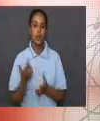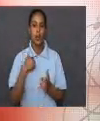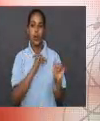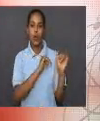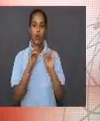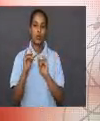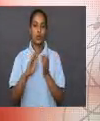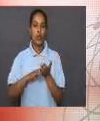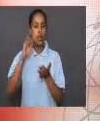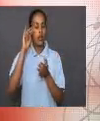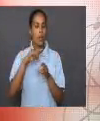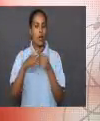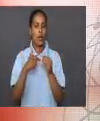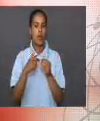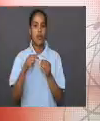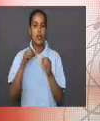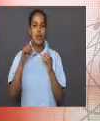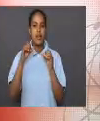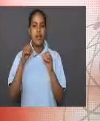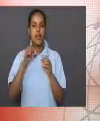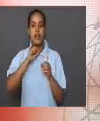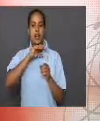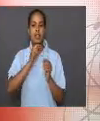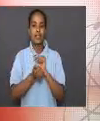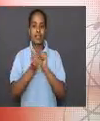We also learned about rancidity.